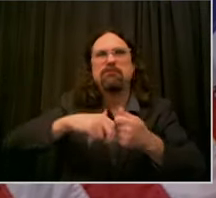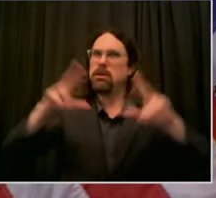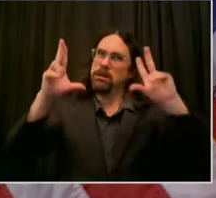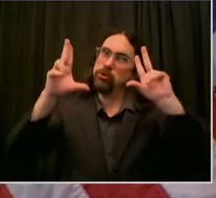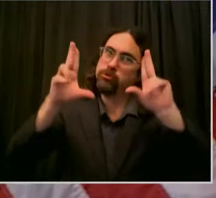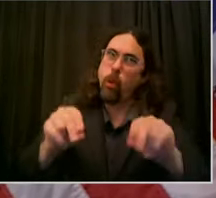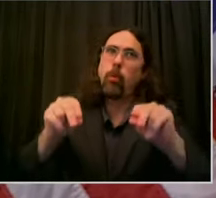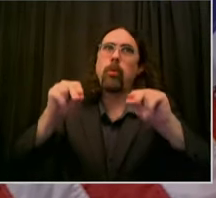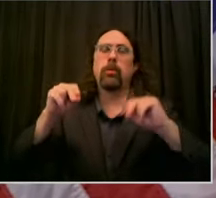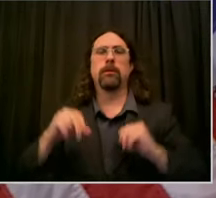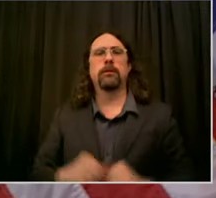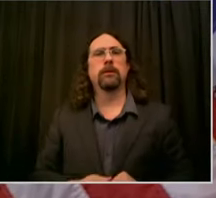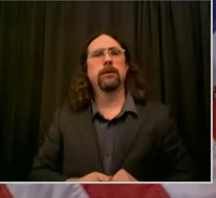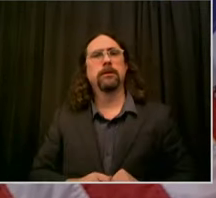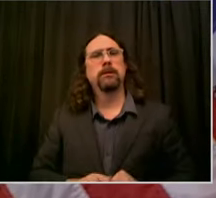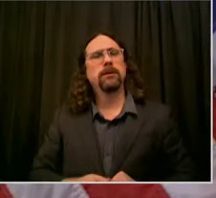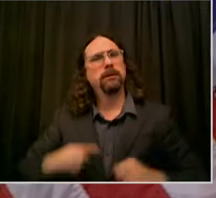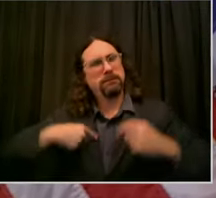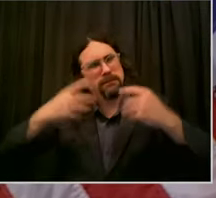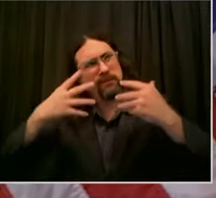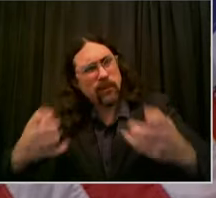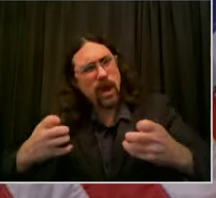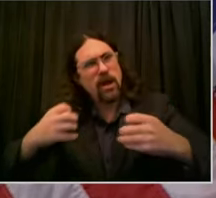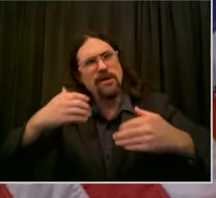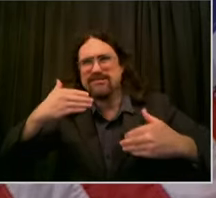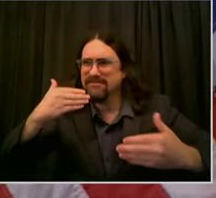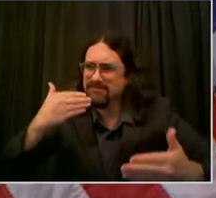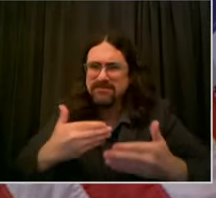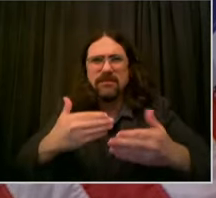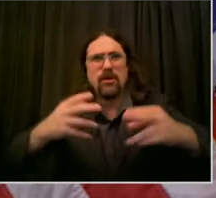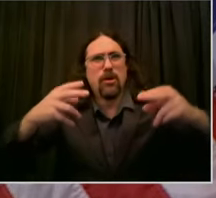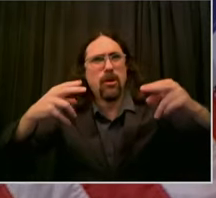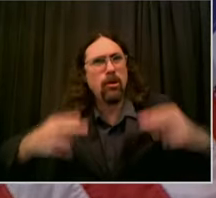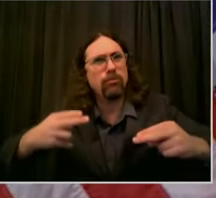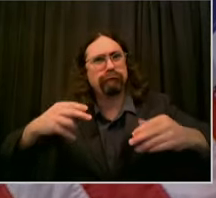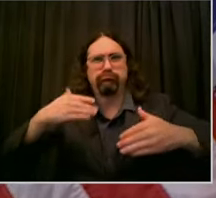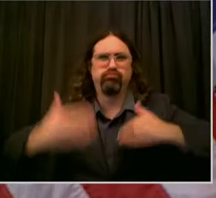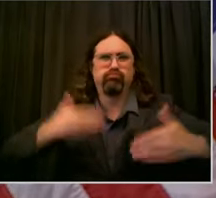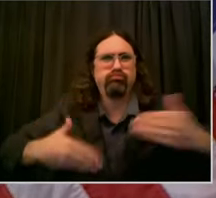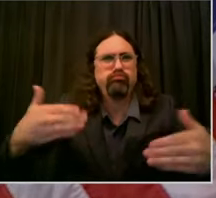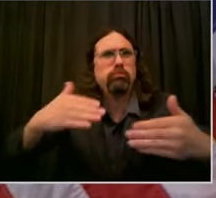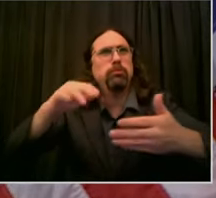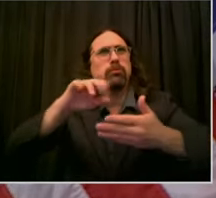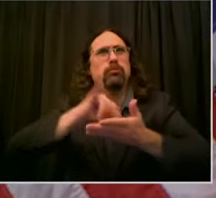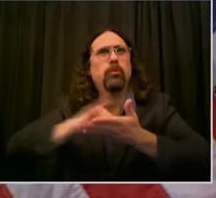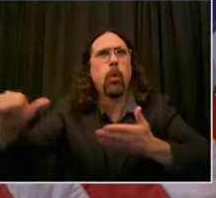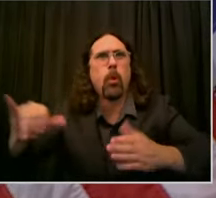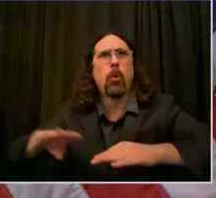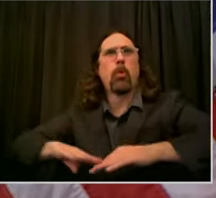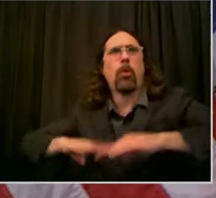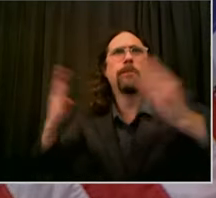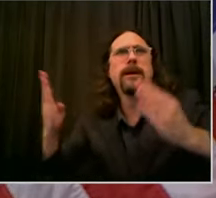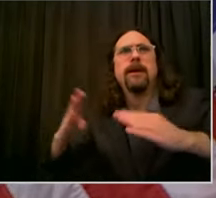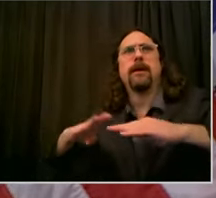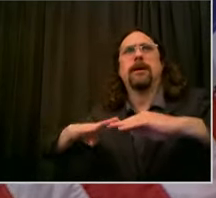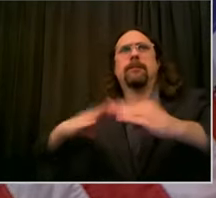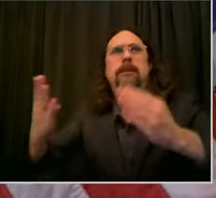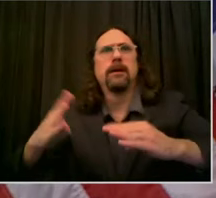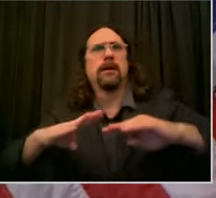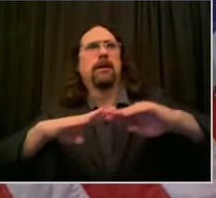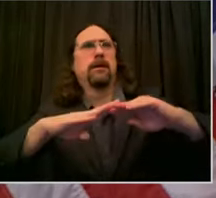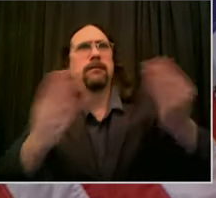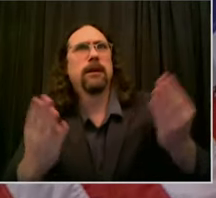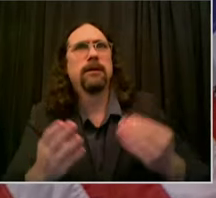the story of what's right with New York City. And every time you want to ignore the everyday working people of the city who believe in the city, who fought through stuff you couldn't